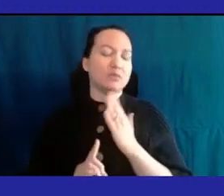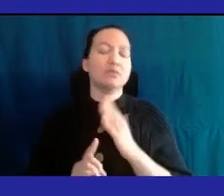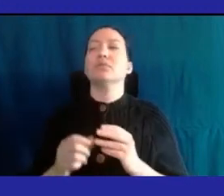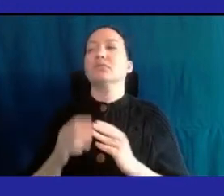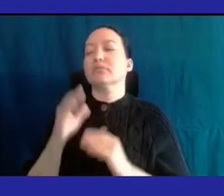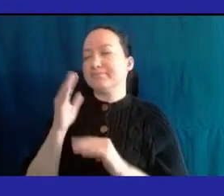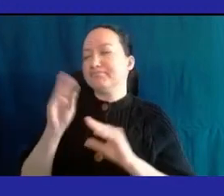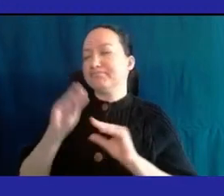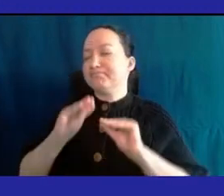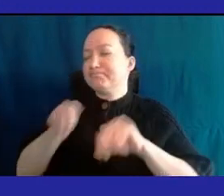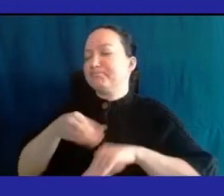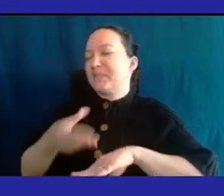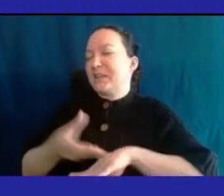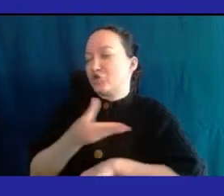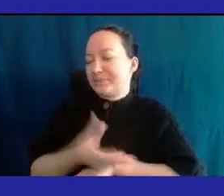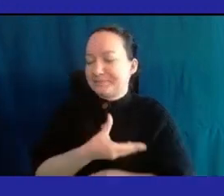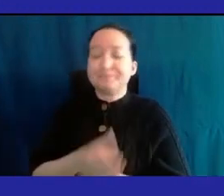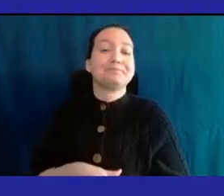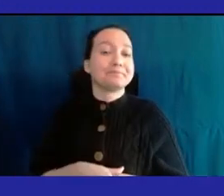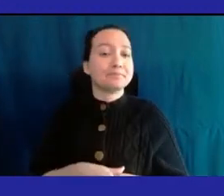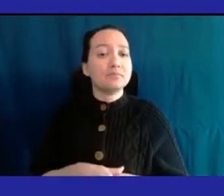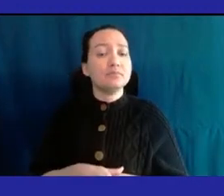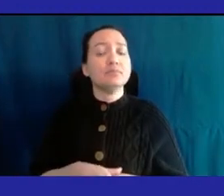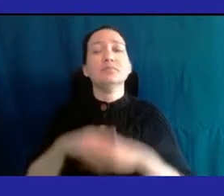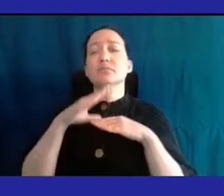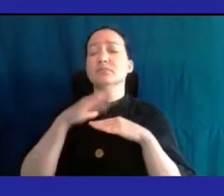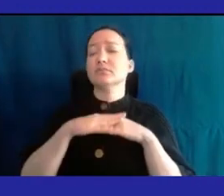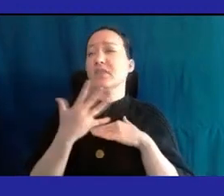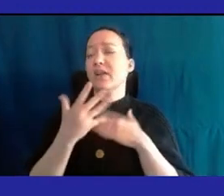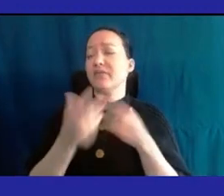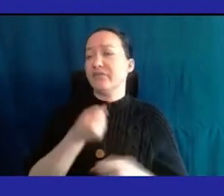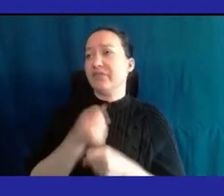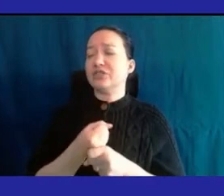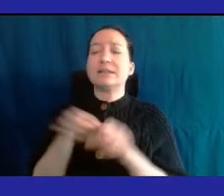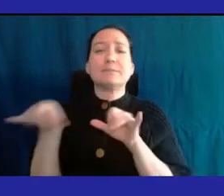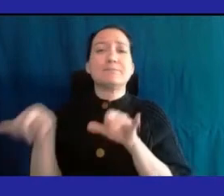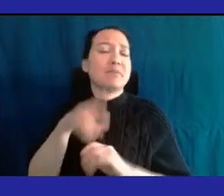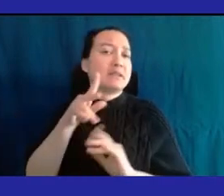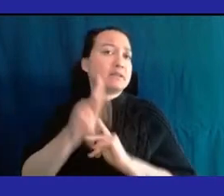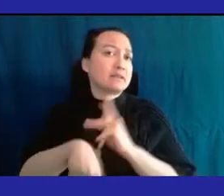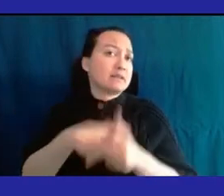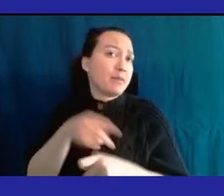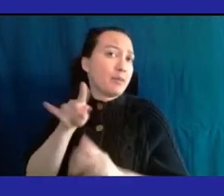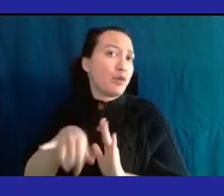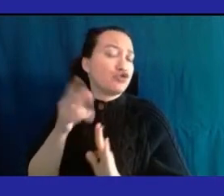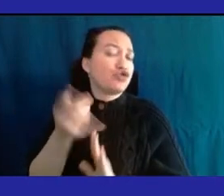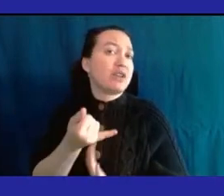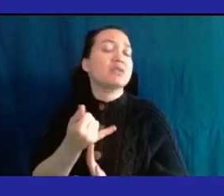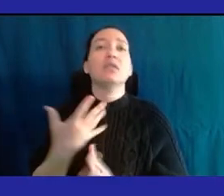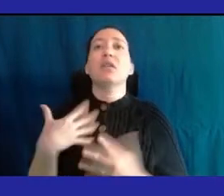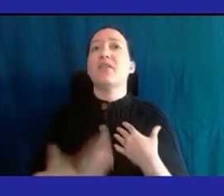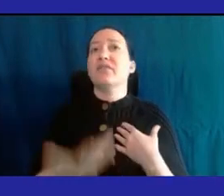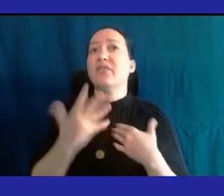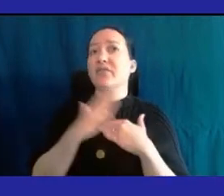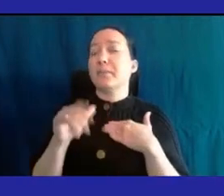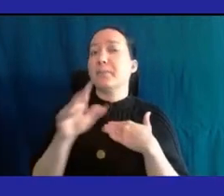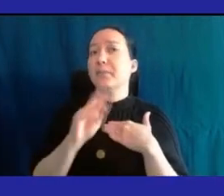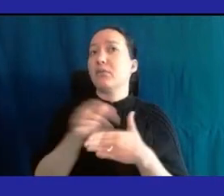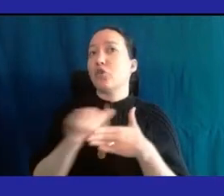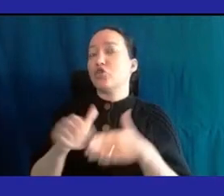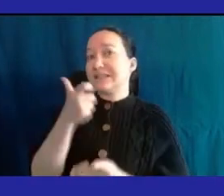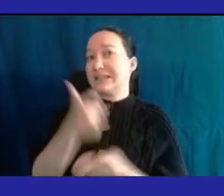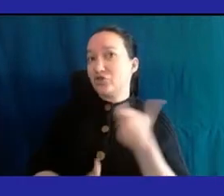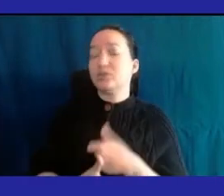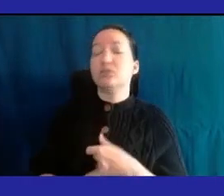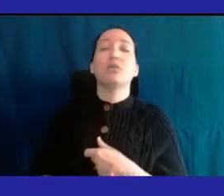So they have to have a minimum 5 years of similar type projects worth over $5 million each and